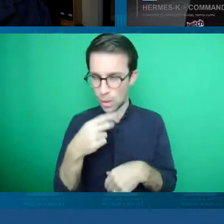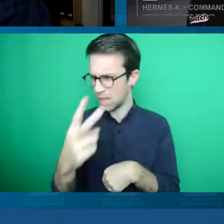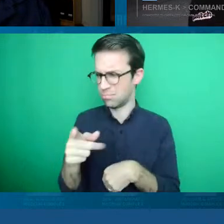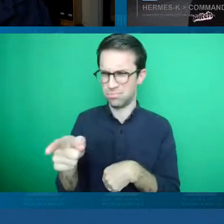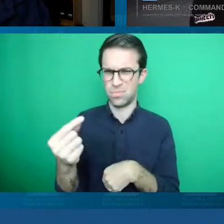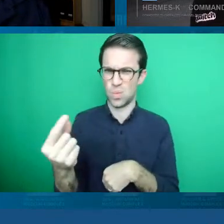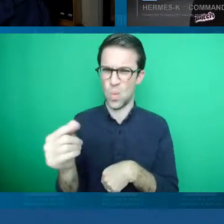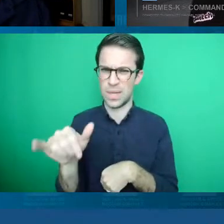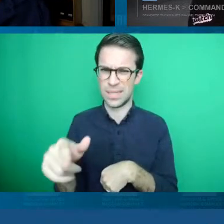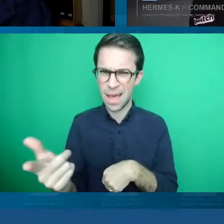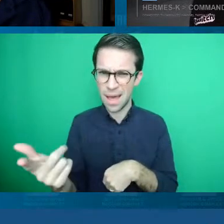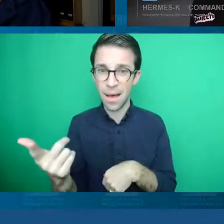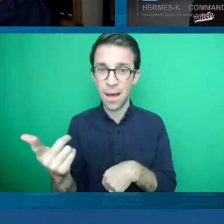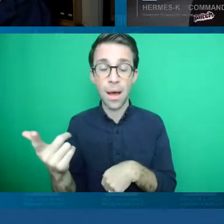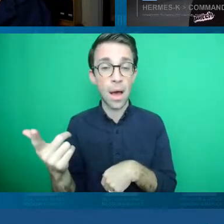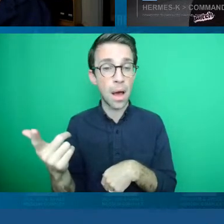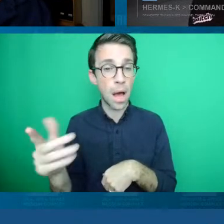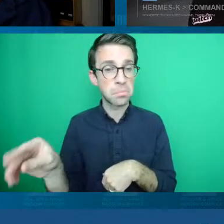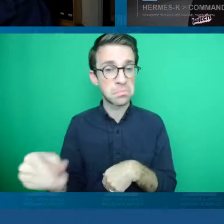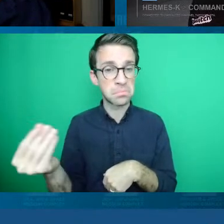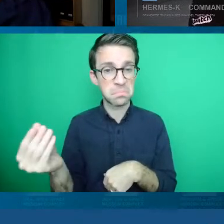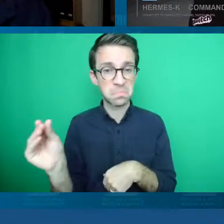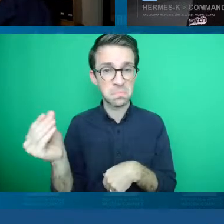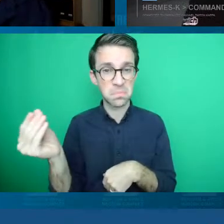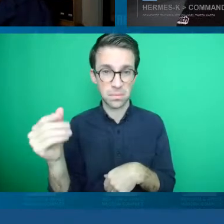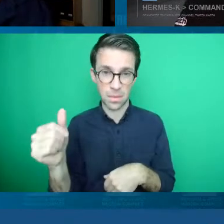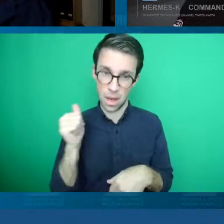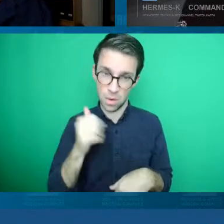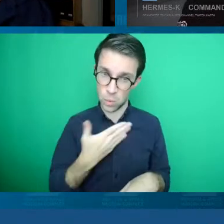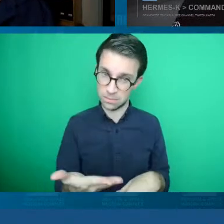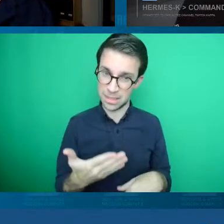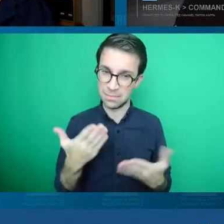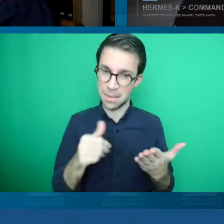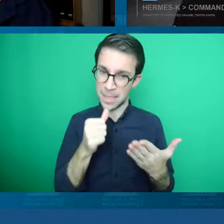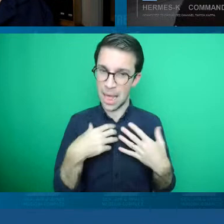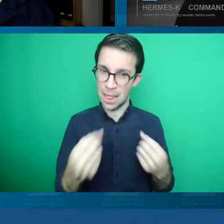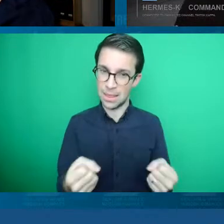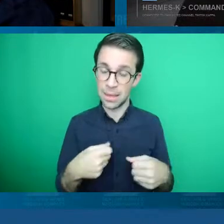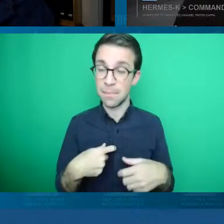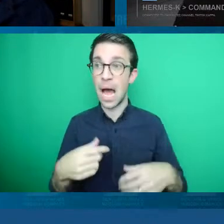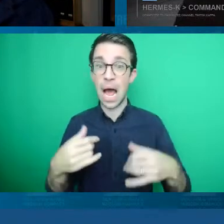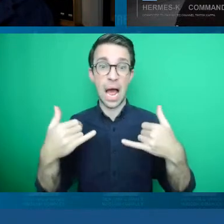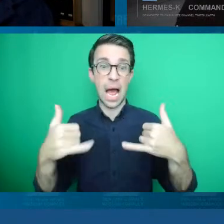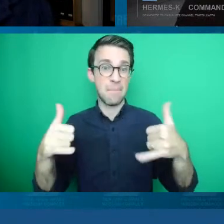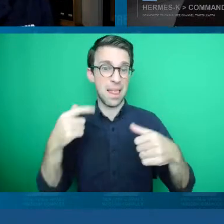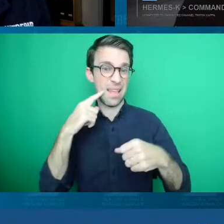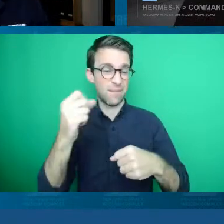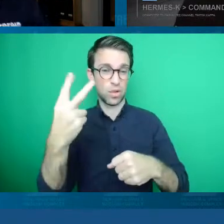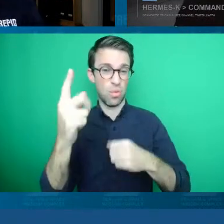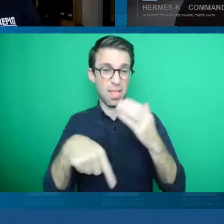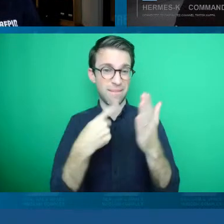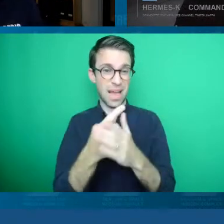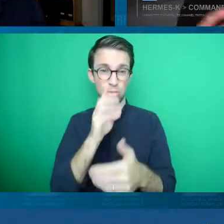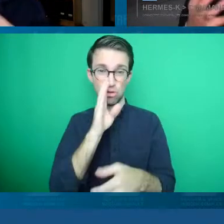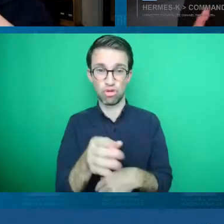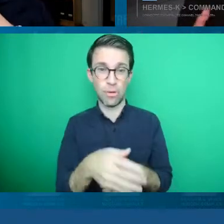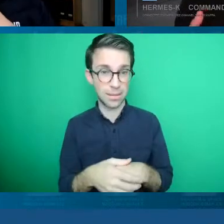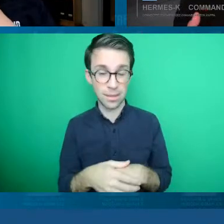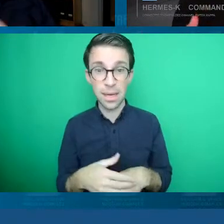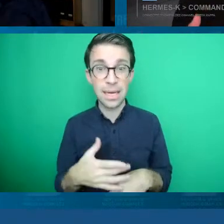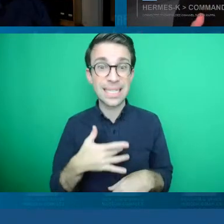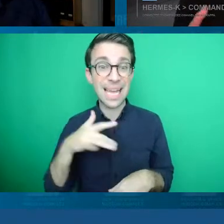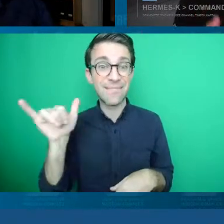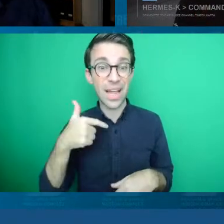this? I picked it up. I'm not going to admit that this was maybe a healthy thing, but I played it for like 12 hours straight the first time because I felt like I was